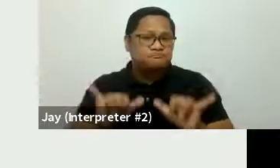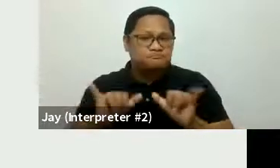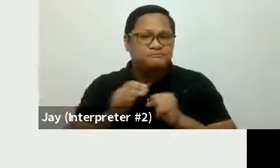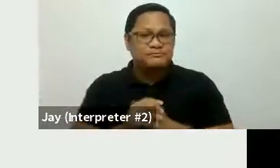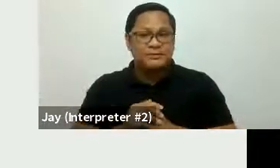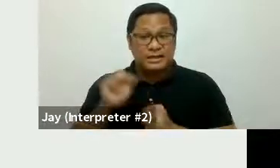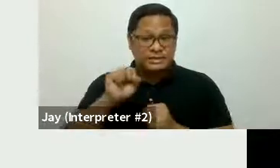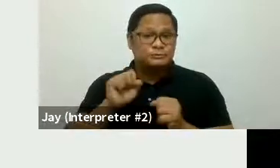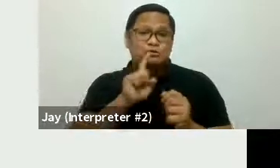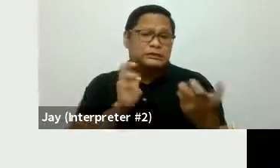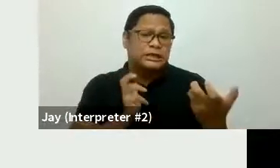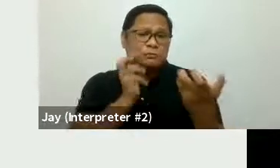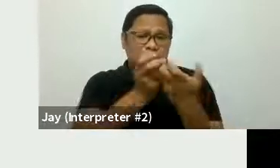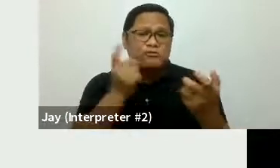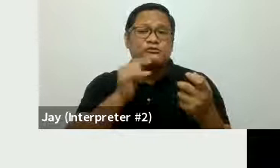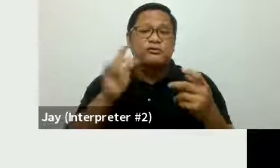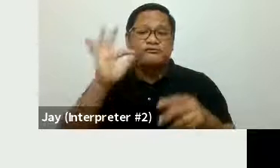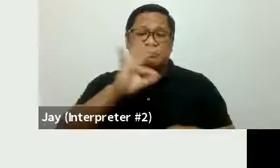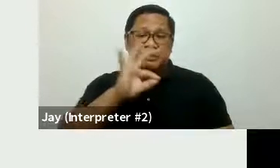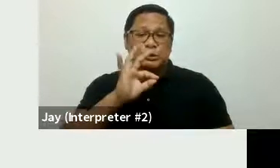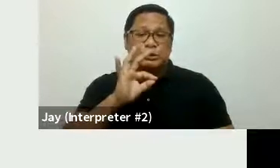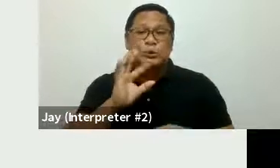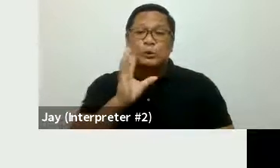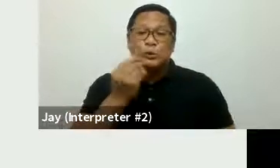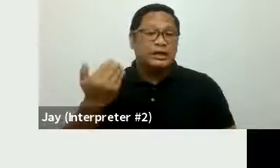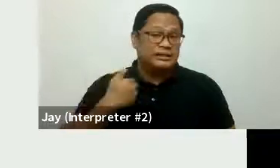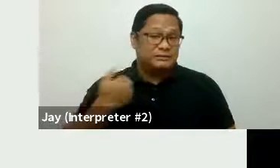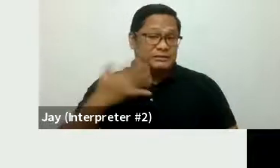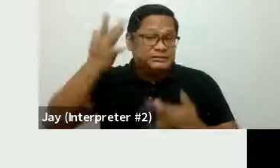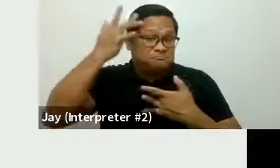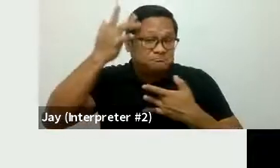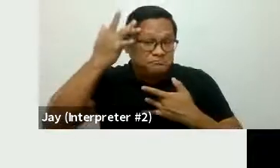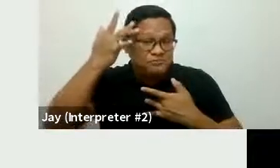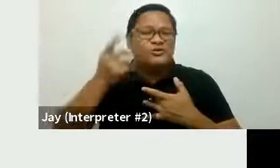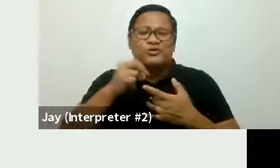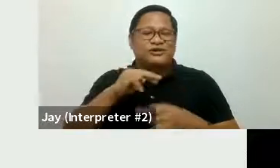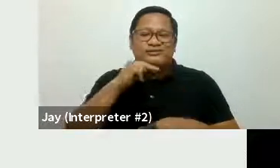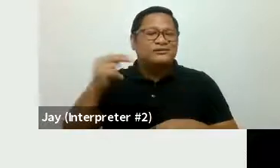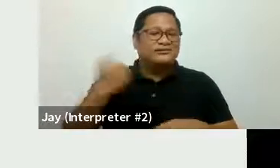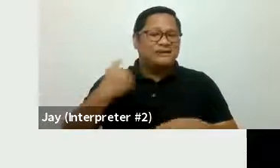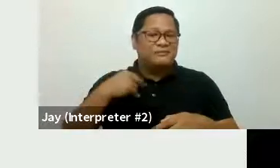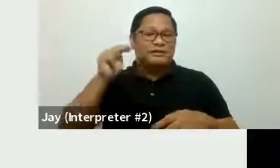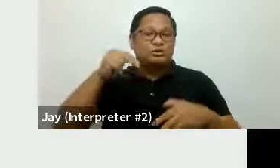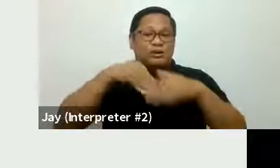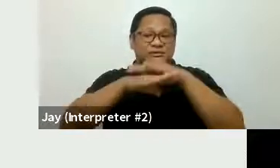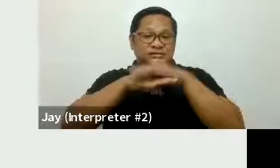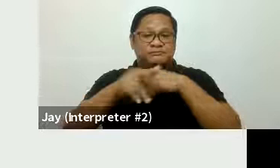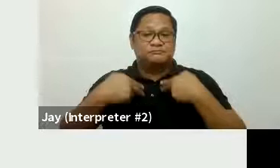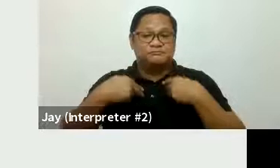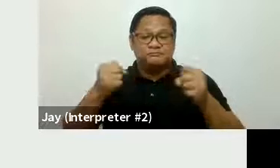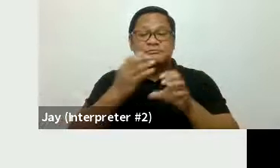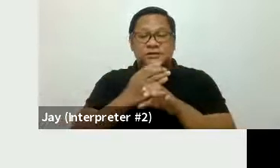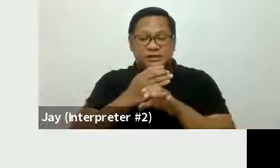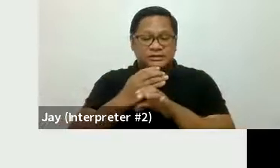course, applicable to Filipinos who are not yet sick, no, or who still don't need to access the healthcare system. But when they